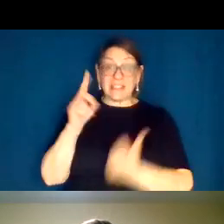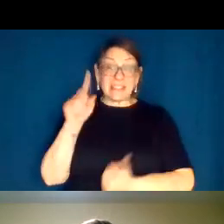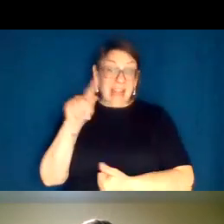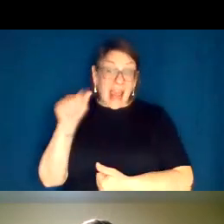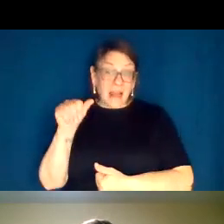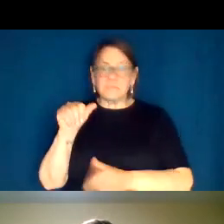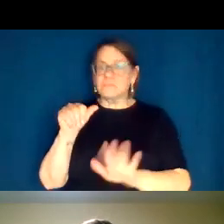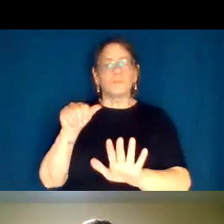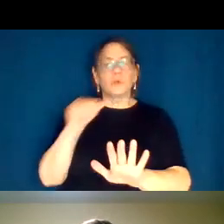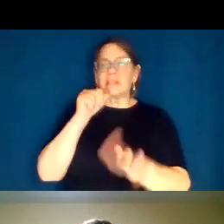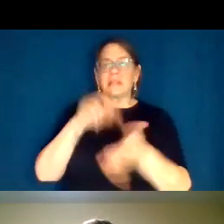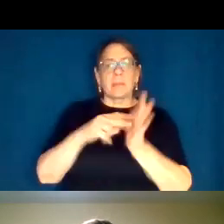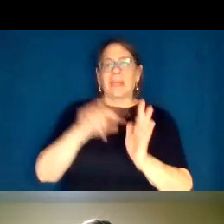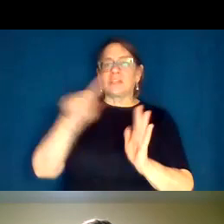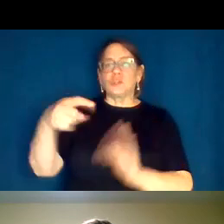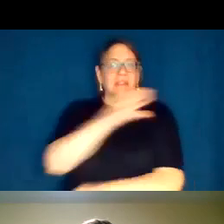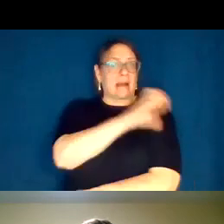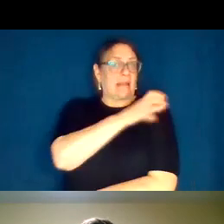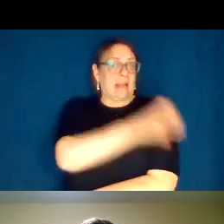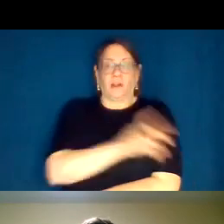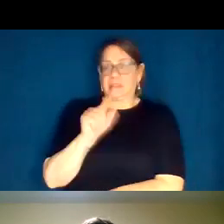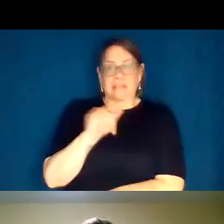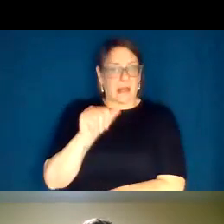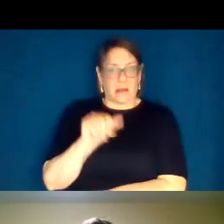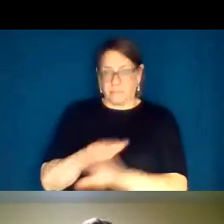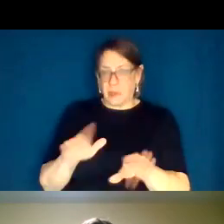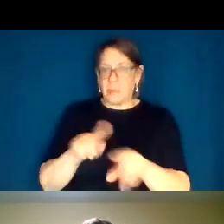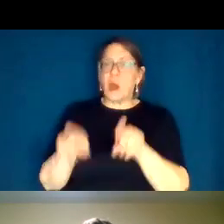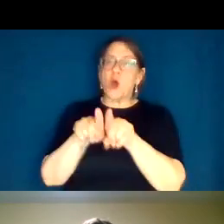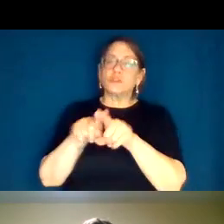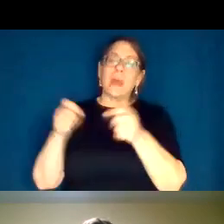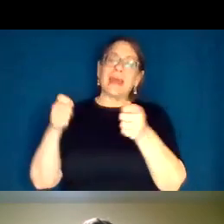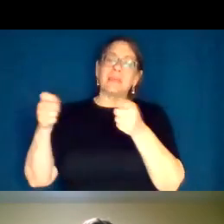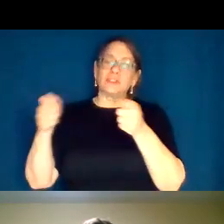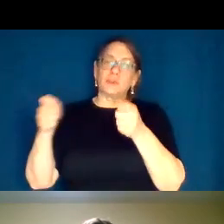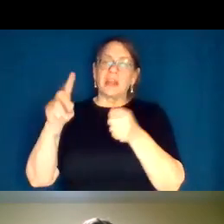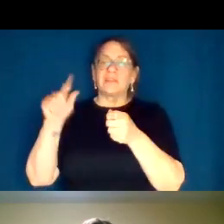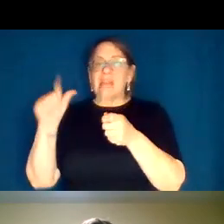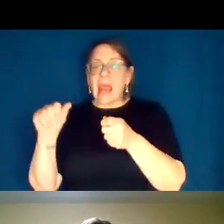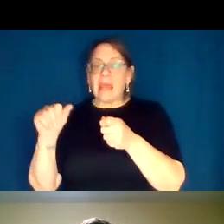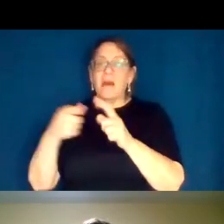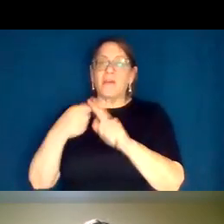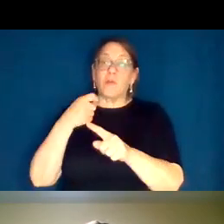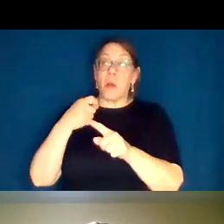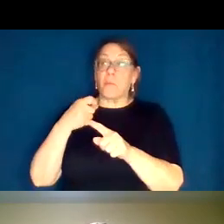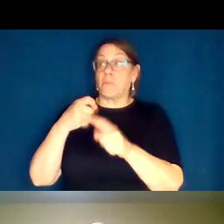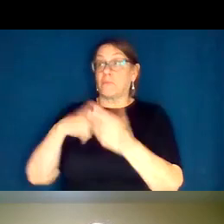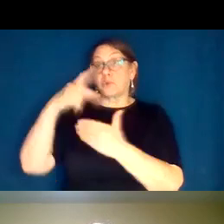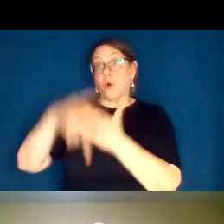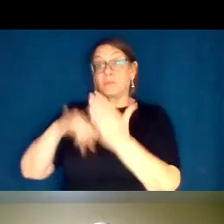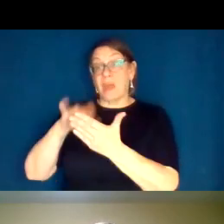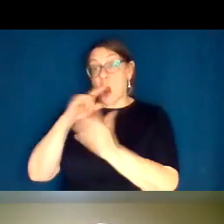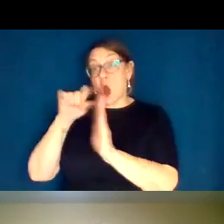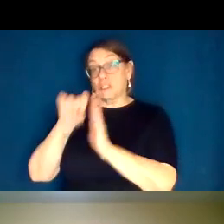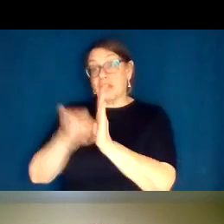just talking about clinical data, but also administrative data from programs that are state-sponsored and rolled out